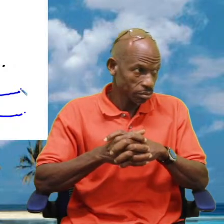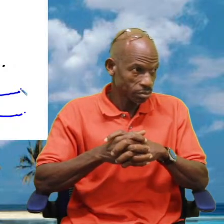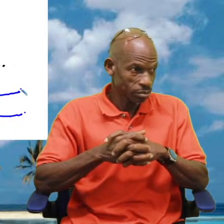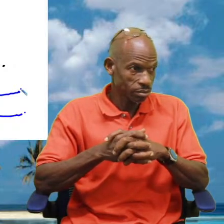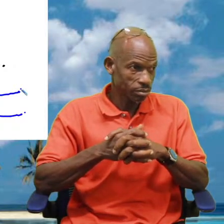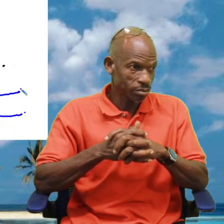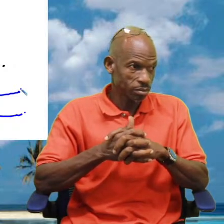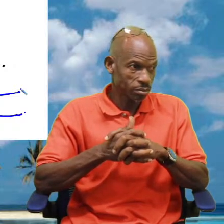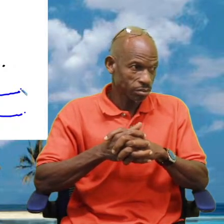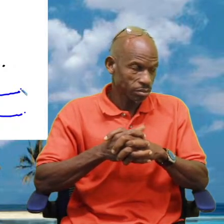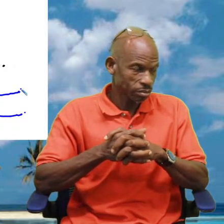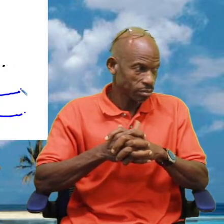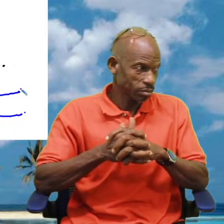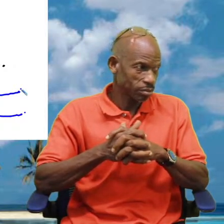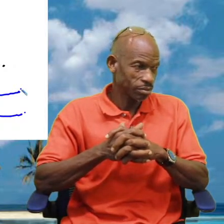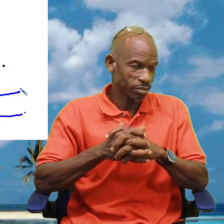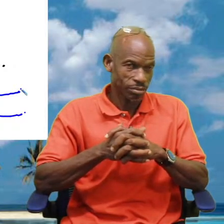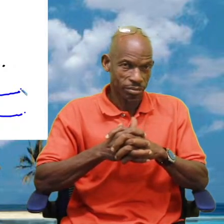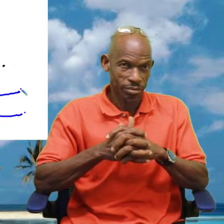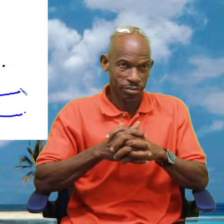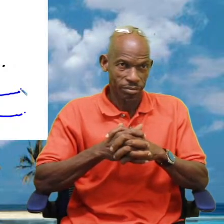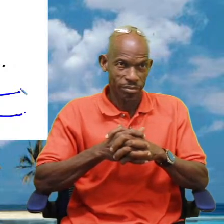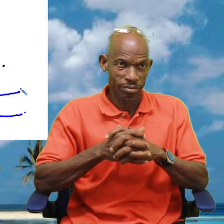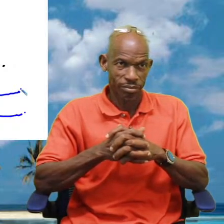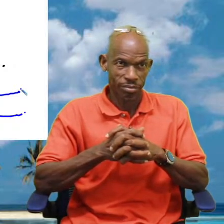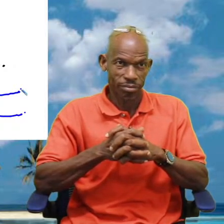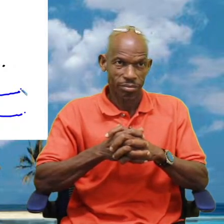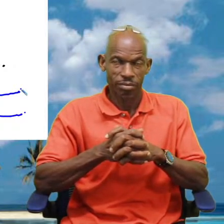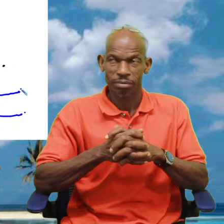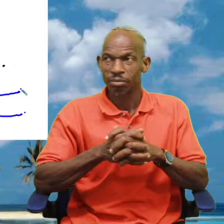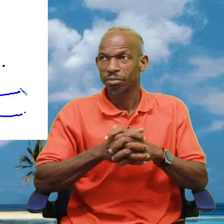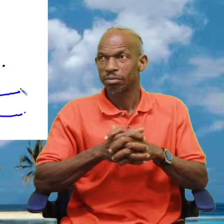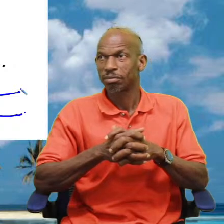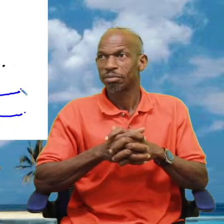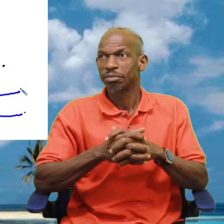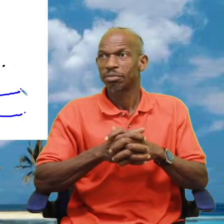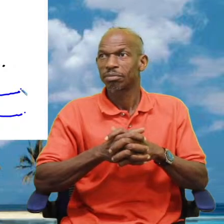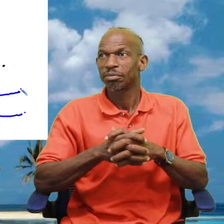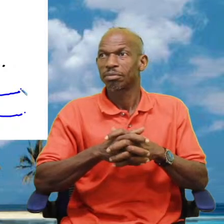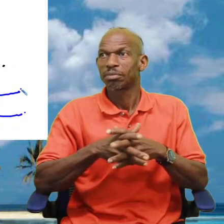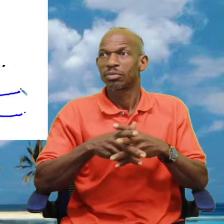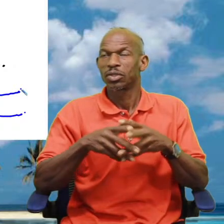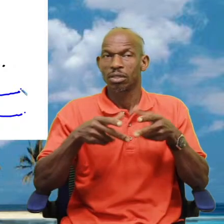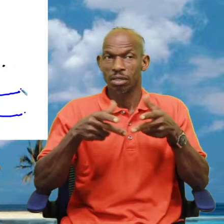All right. All right. So let's look at another